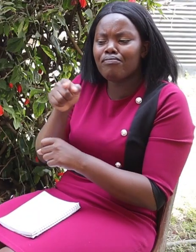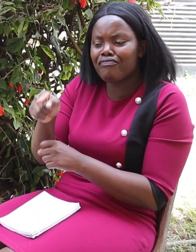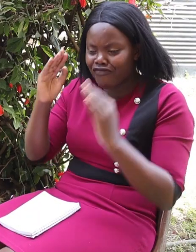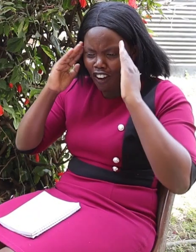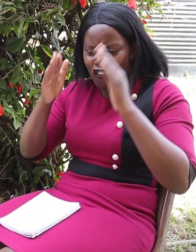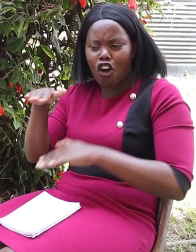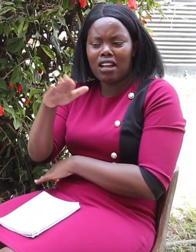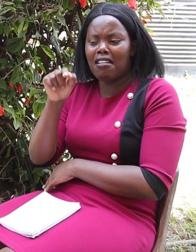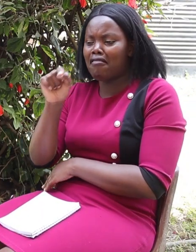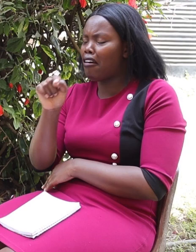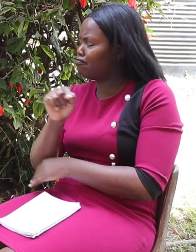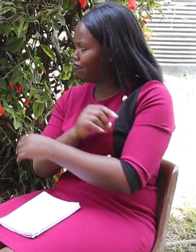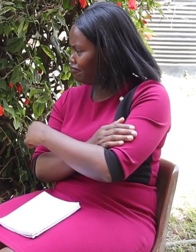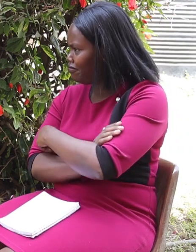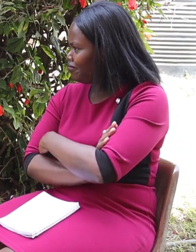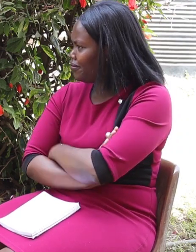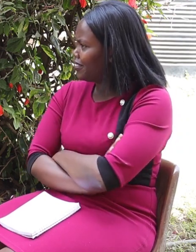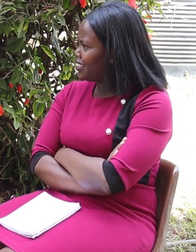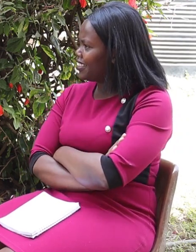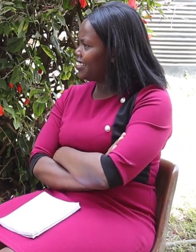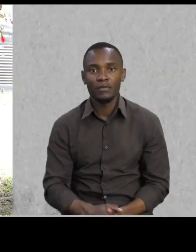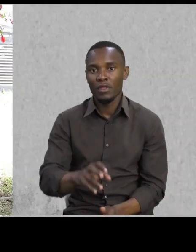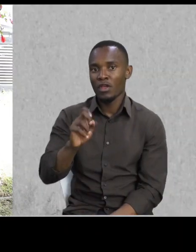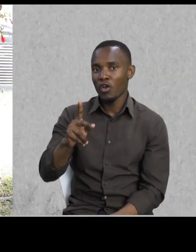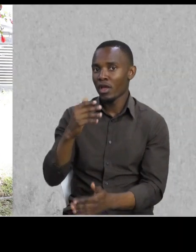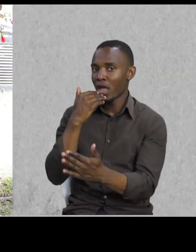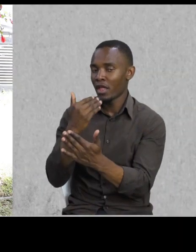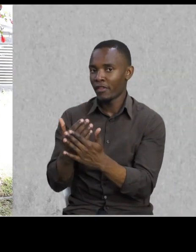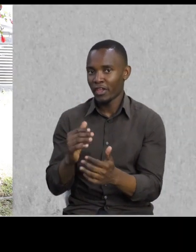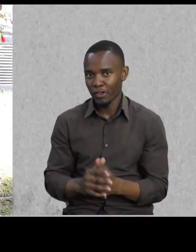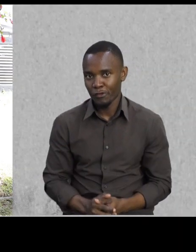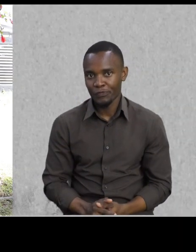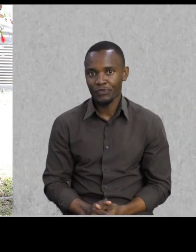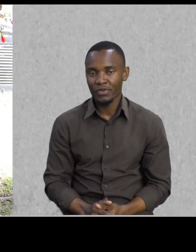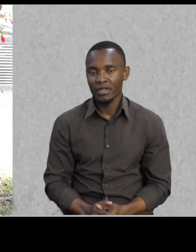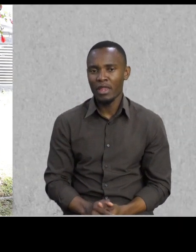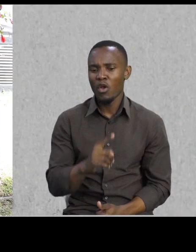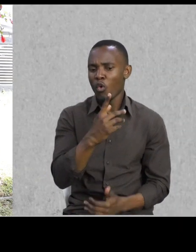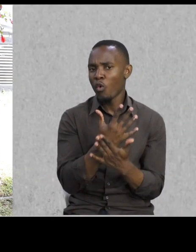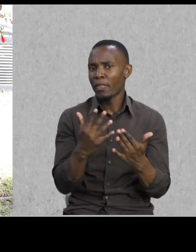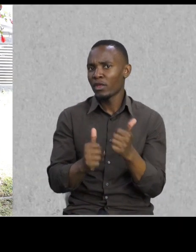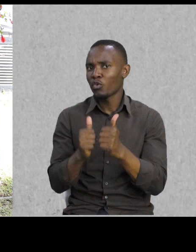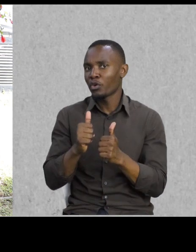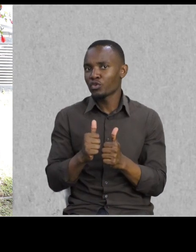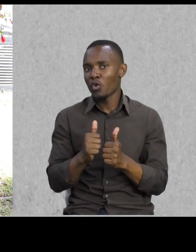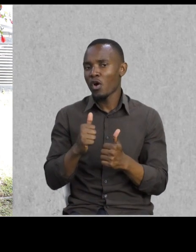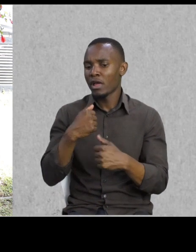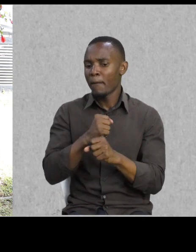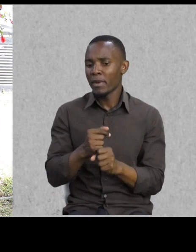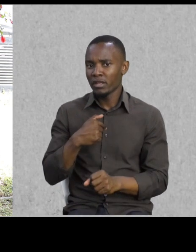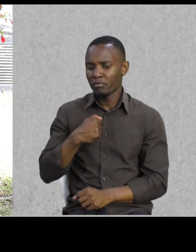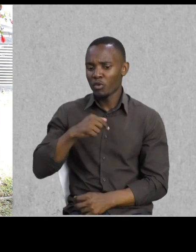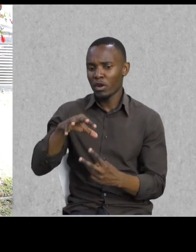Now, what made you lead to focus on that? Okay, thank you. One thing that drove me to